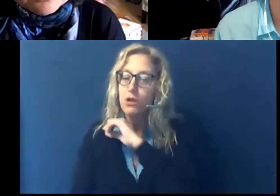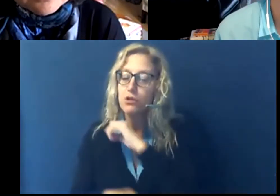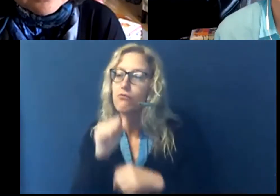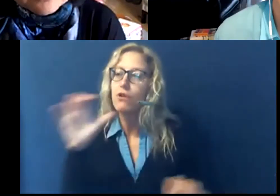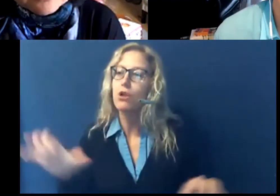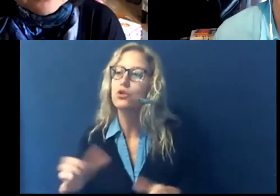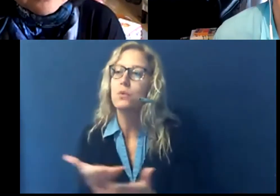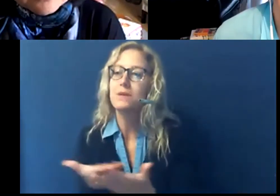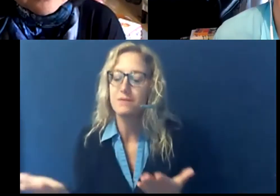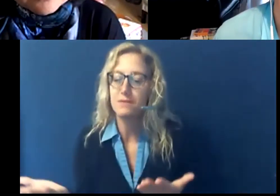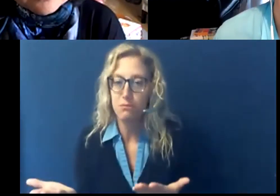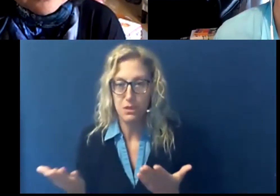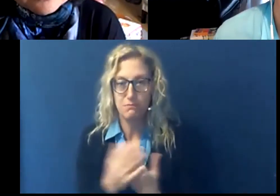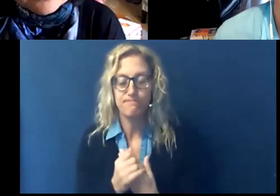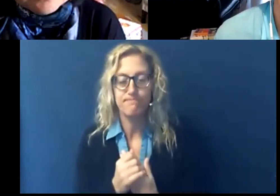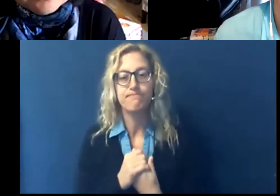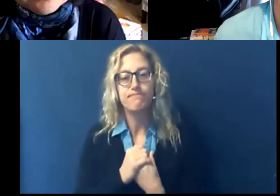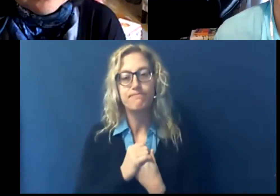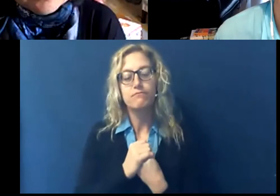something.